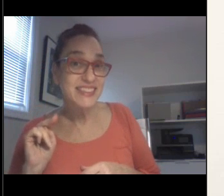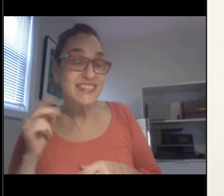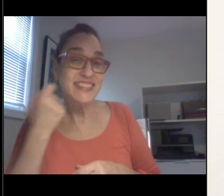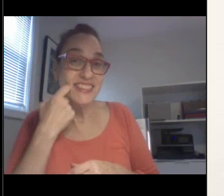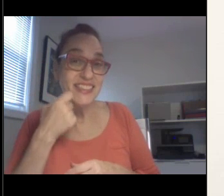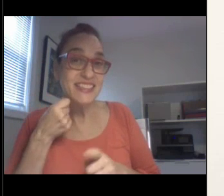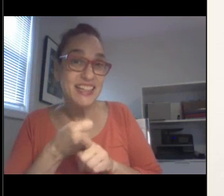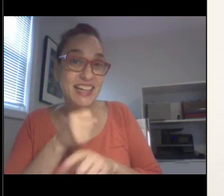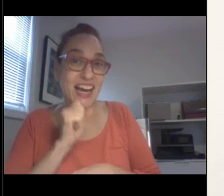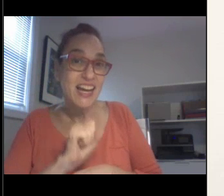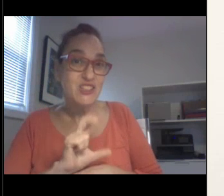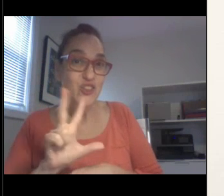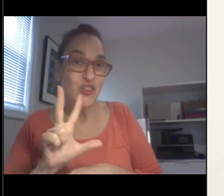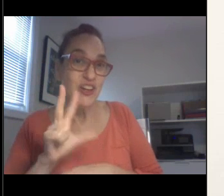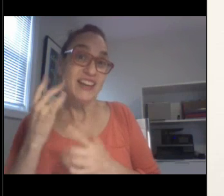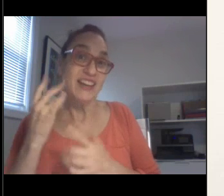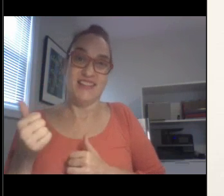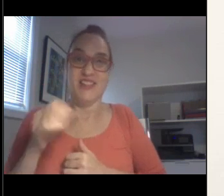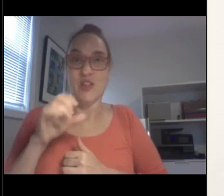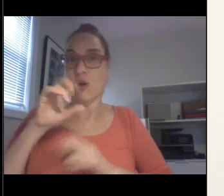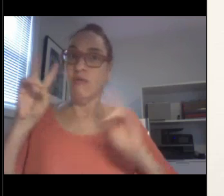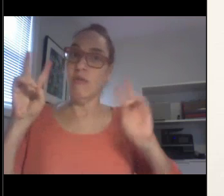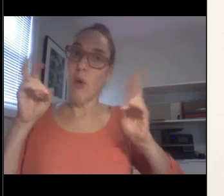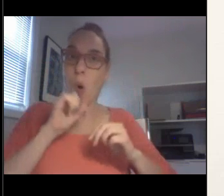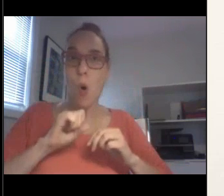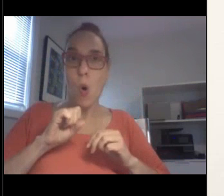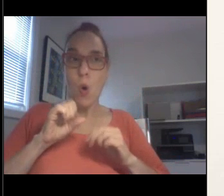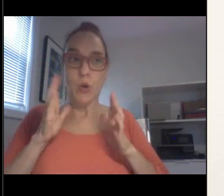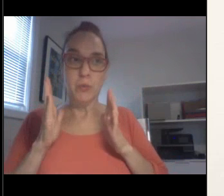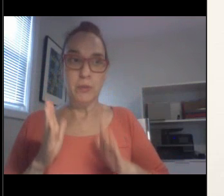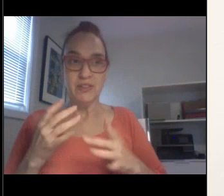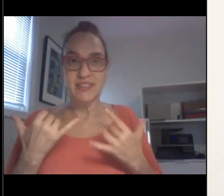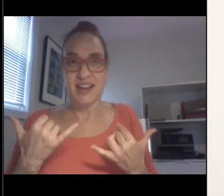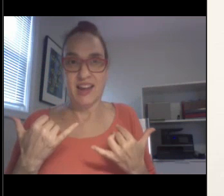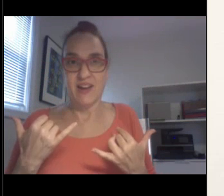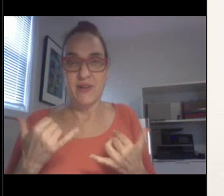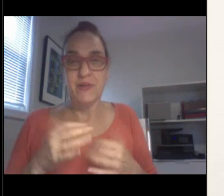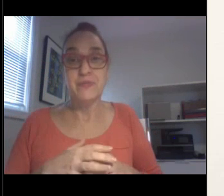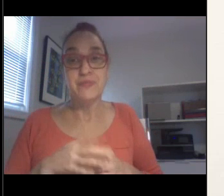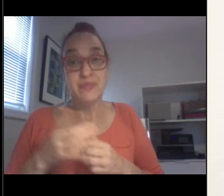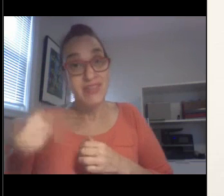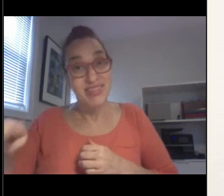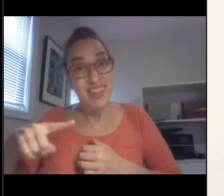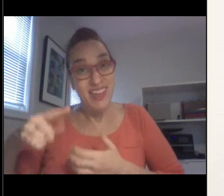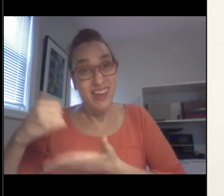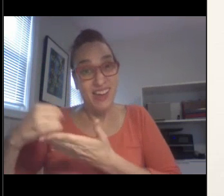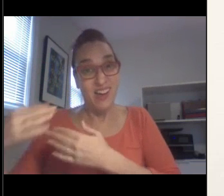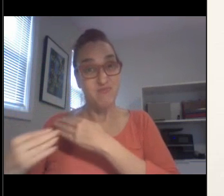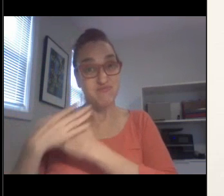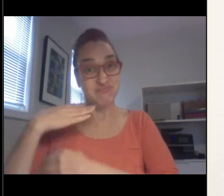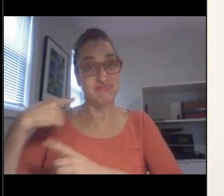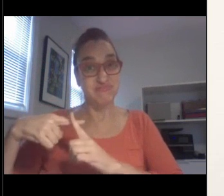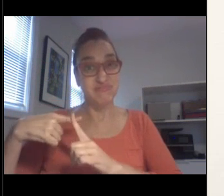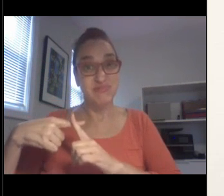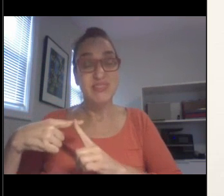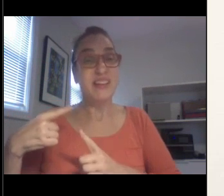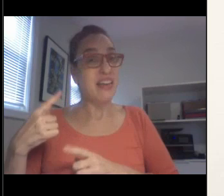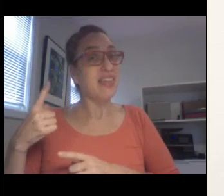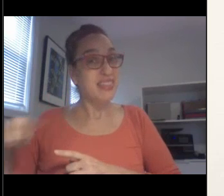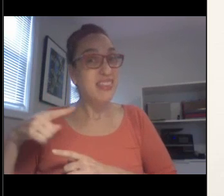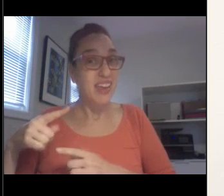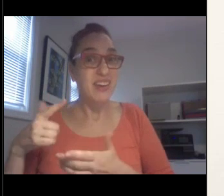so she's an old person now. So for them, they helped to shape me. They're also my motivation for